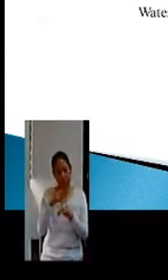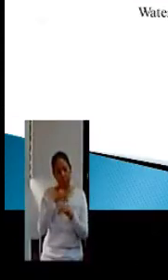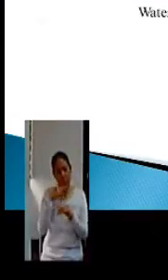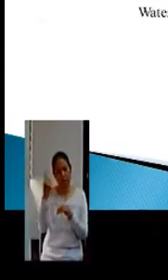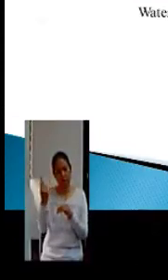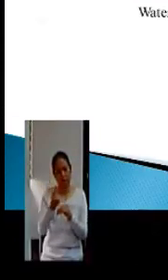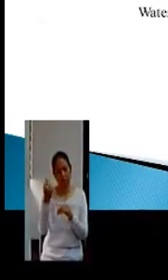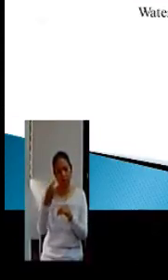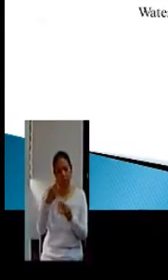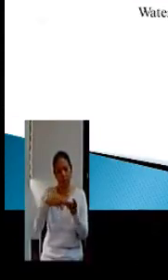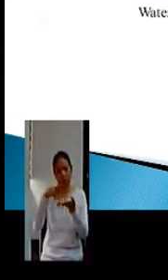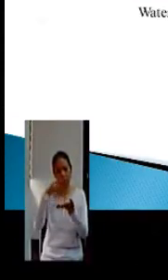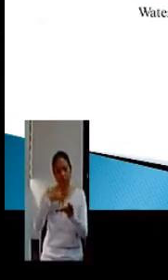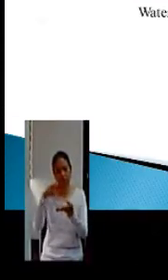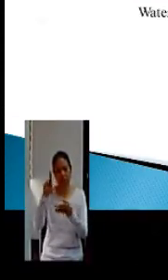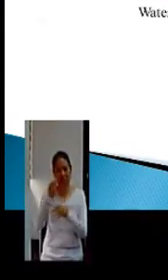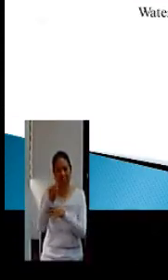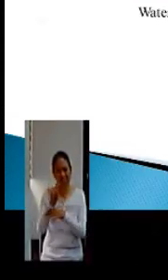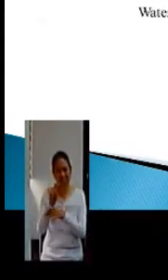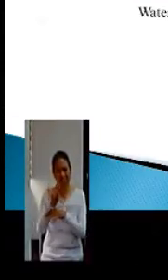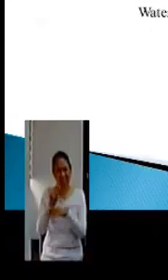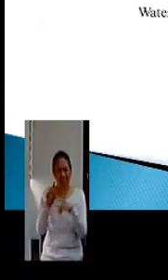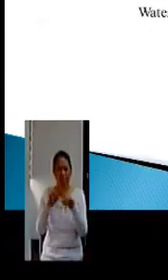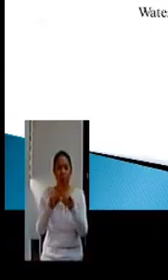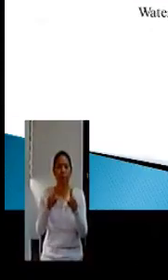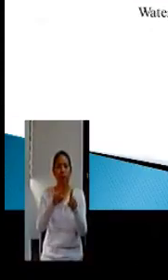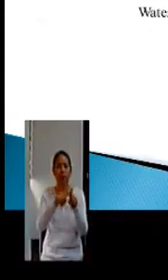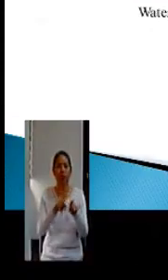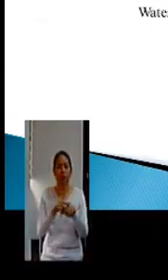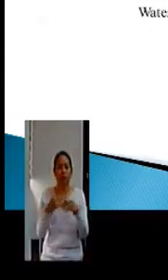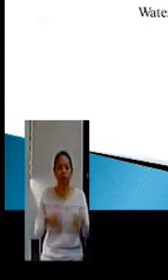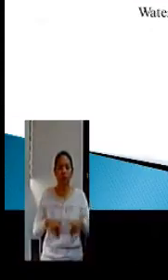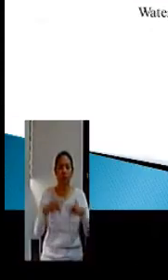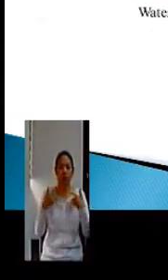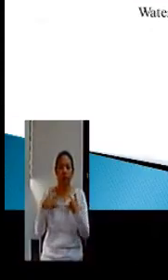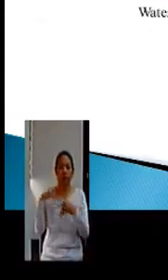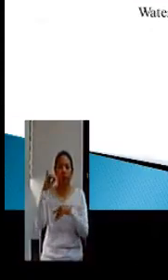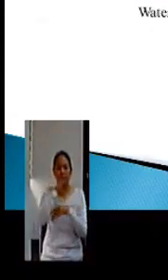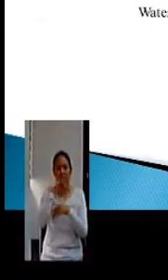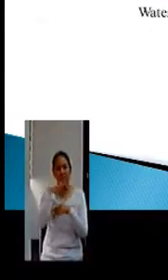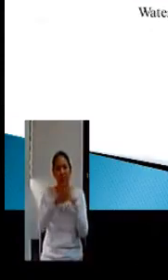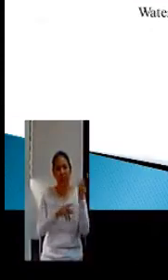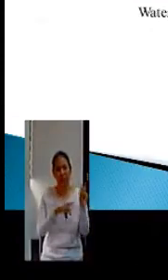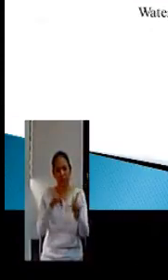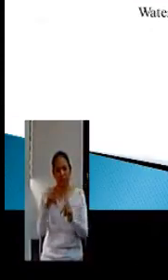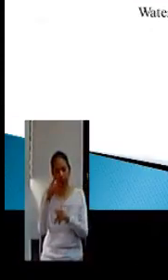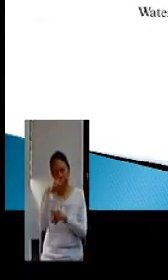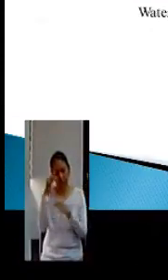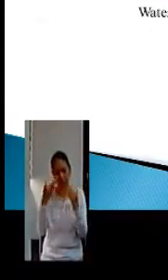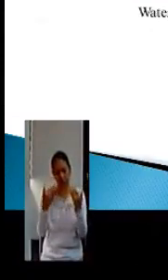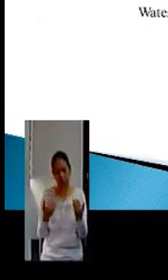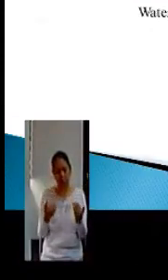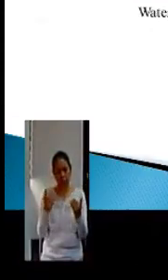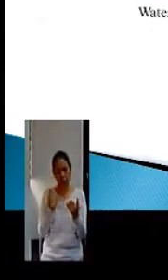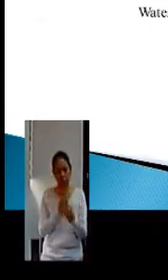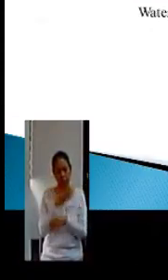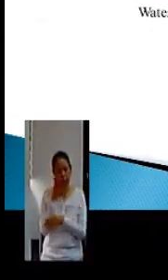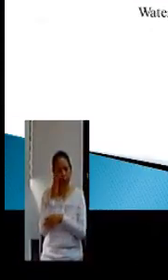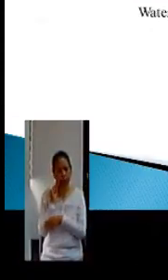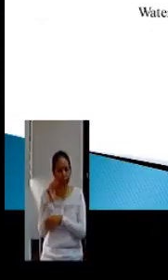but on our life as a people of Ifugao. Because today, we